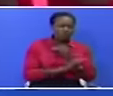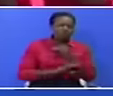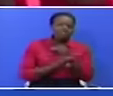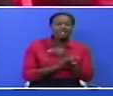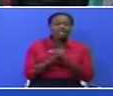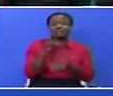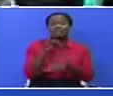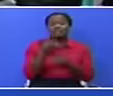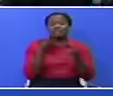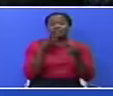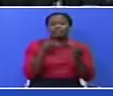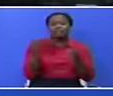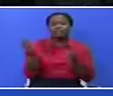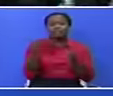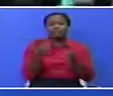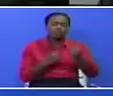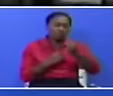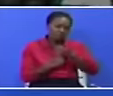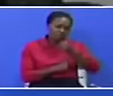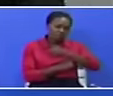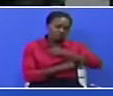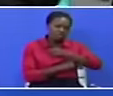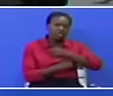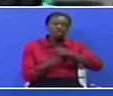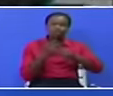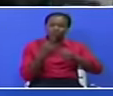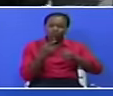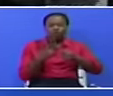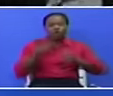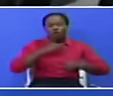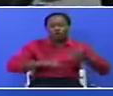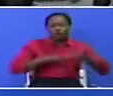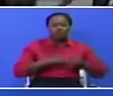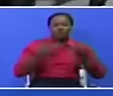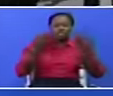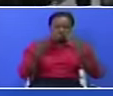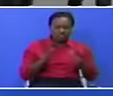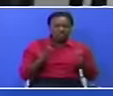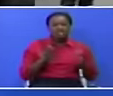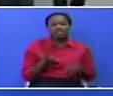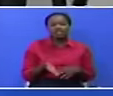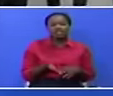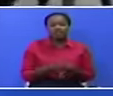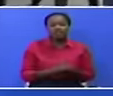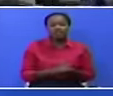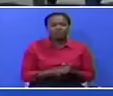to rally behind this particular call so that corruption is actually dealt with decisively in Kenya. Akisa.